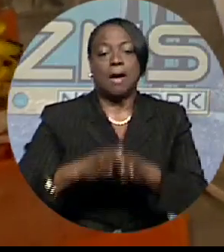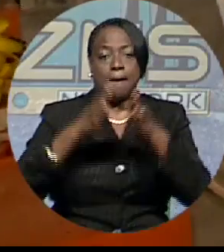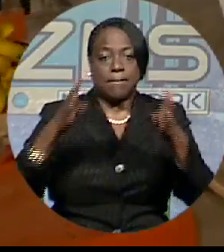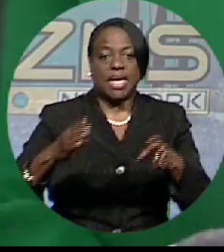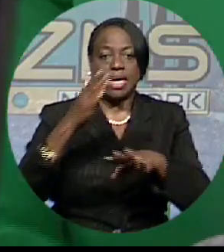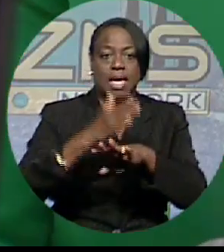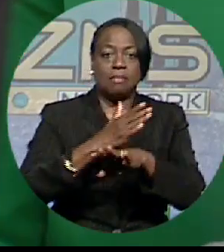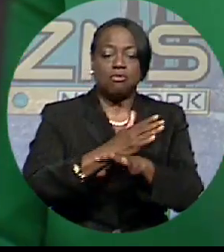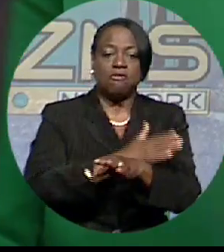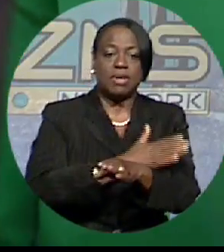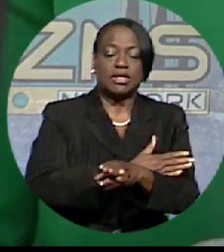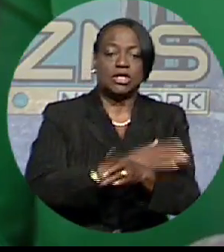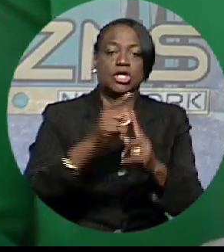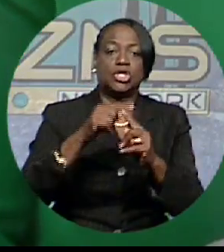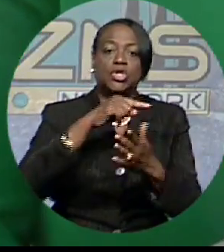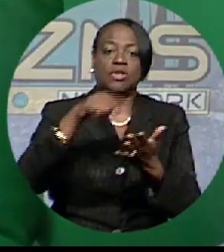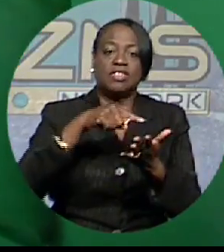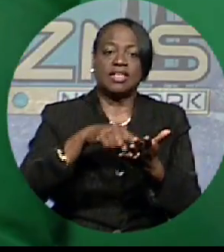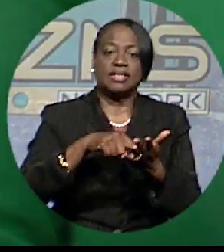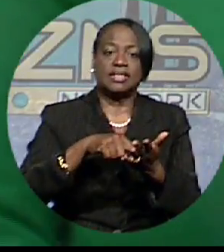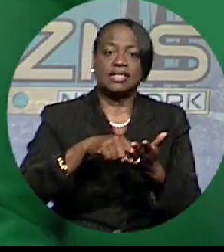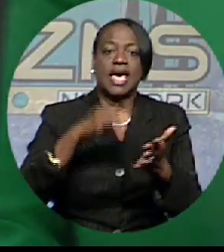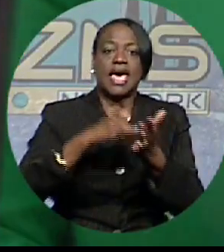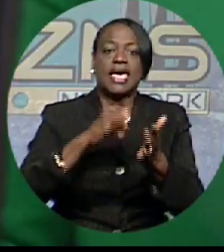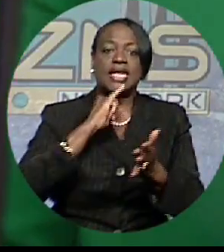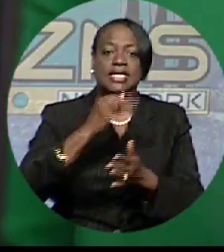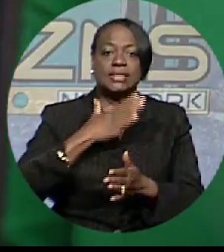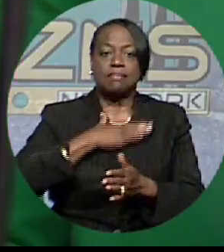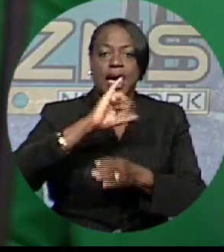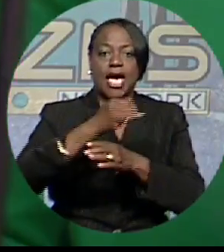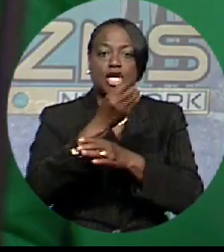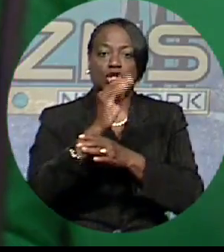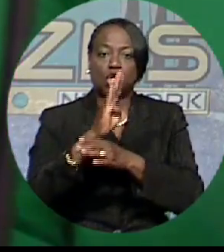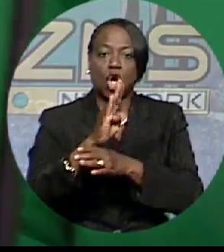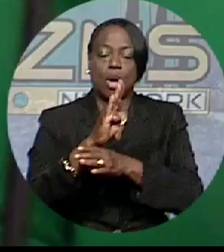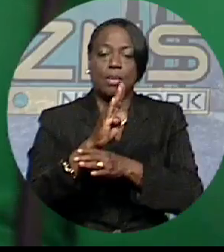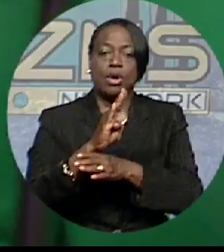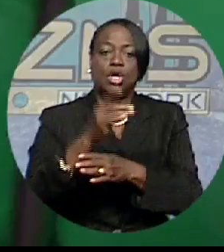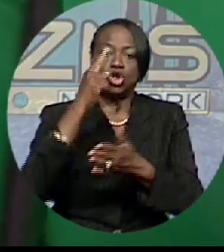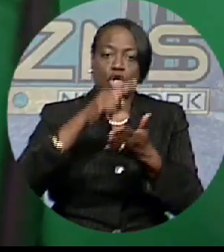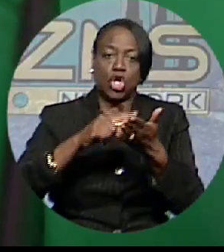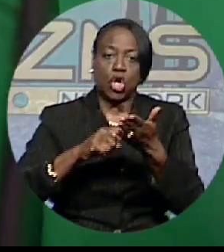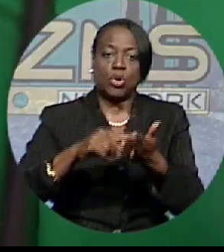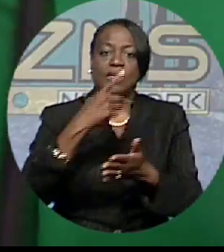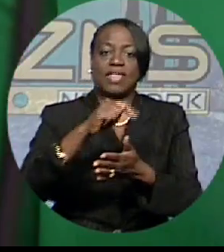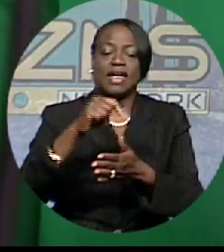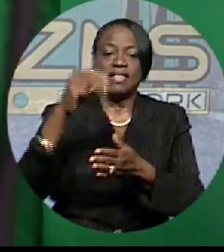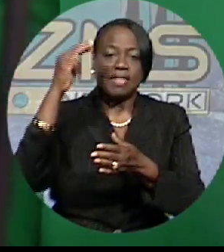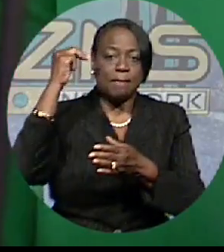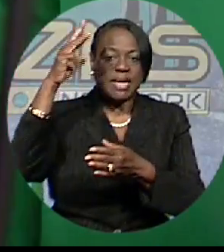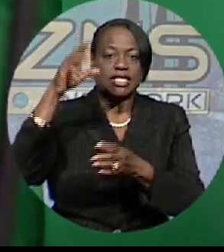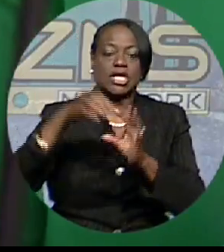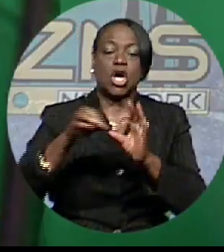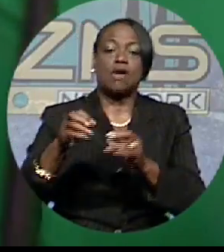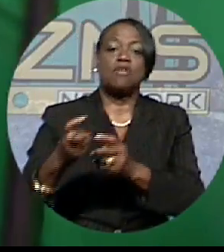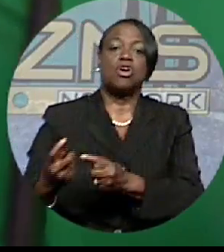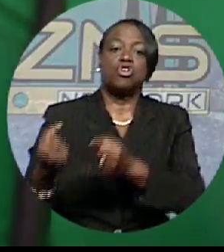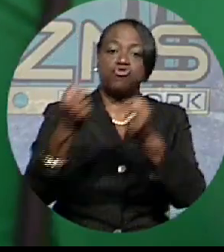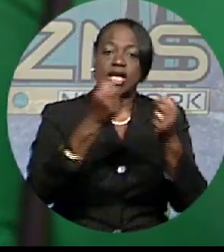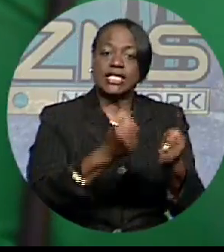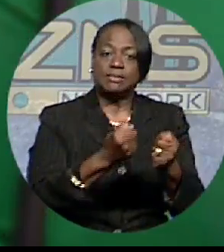improvement to this. And it's my job to note that the Minister of Transport has worked